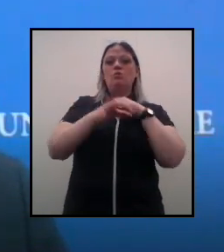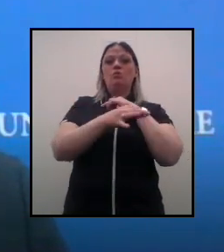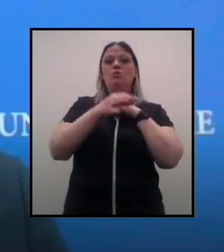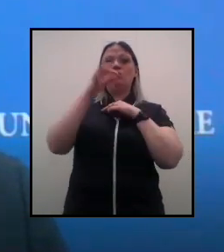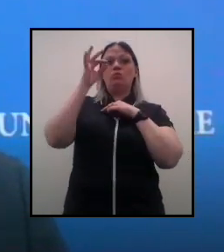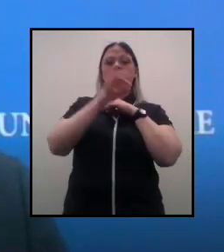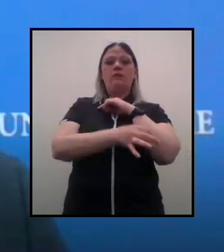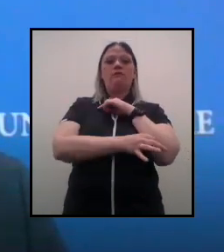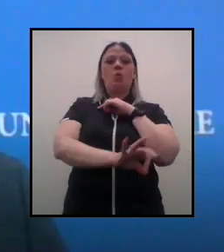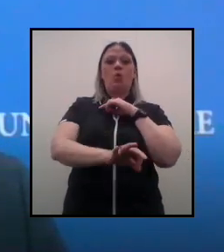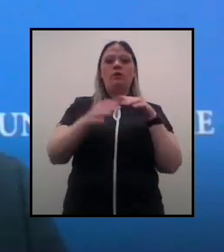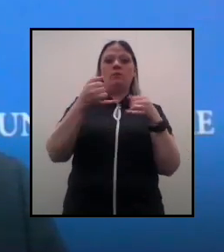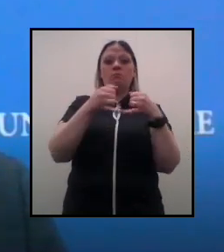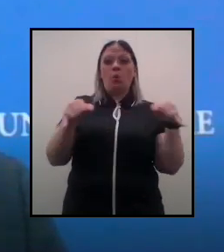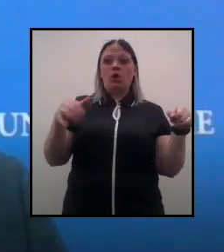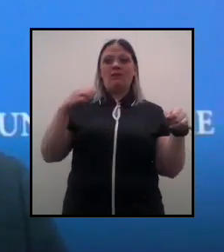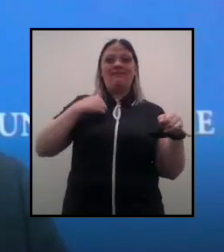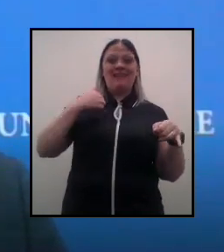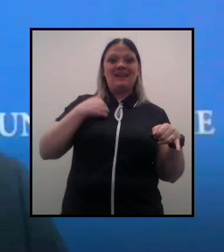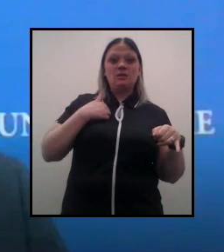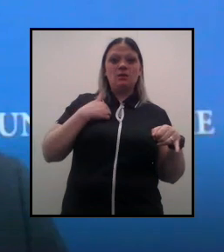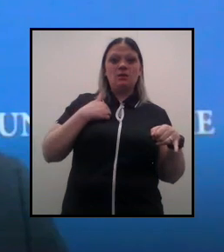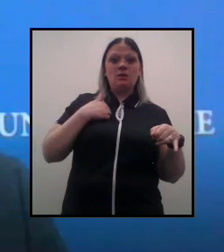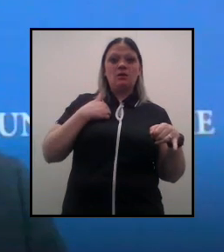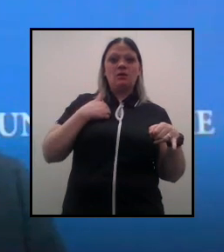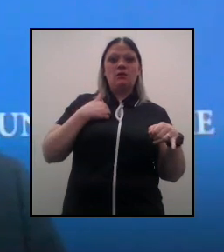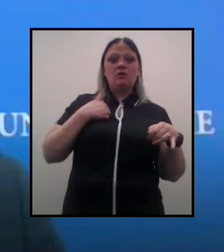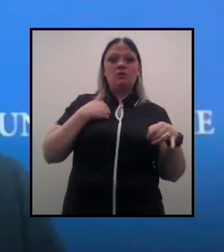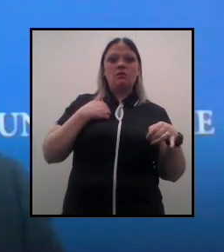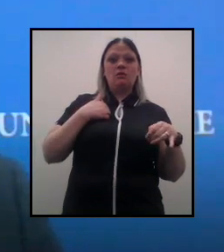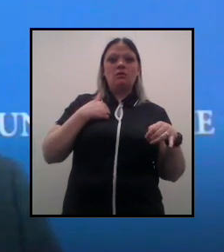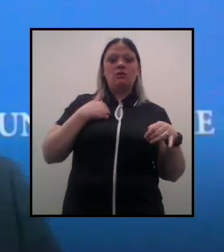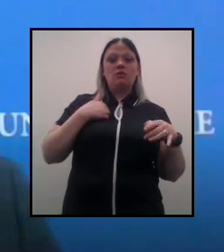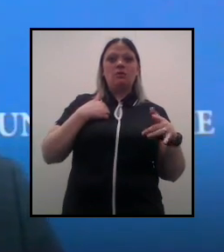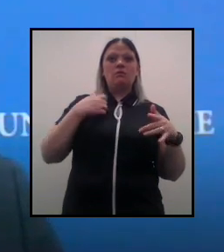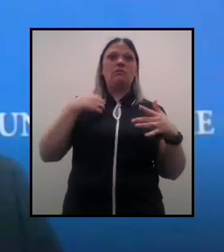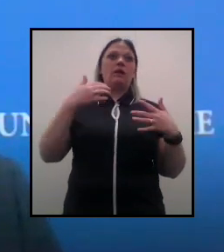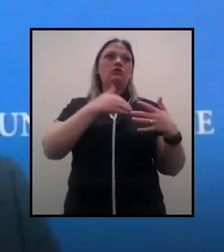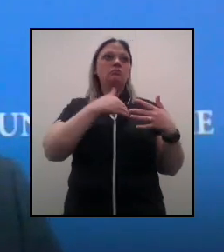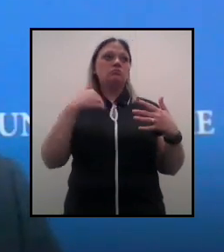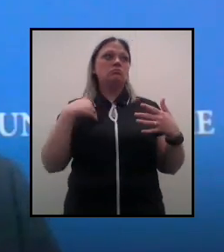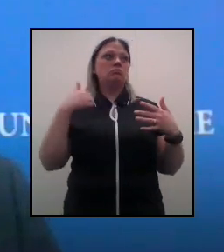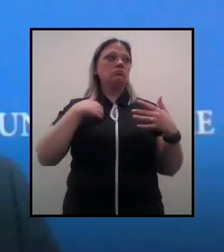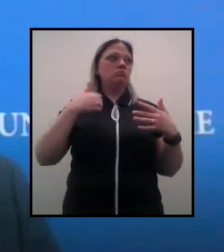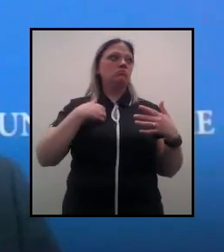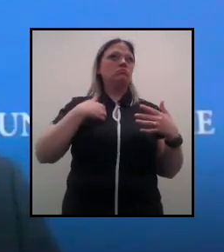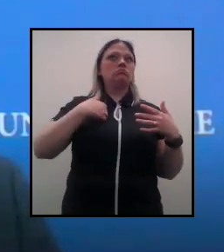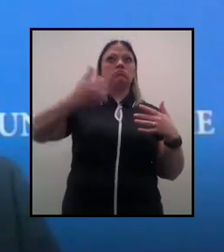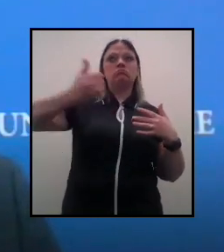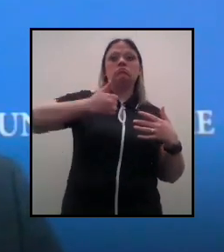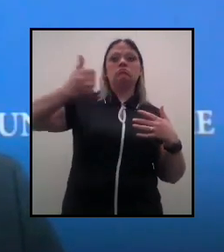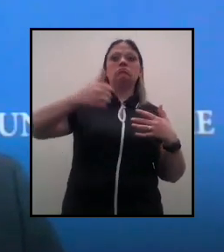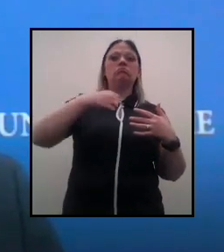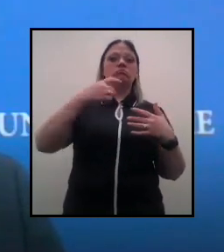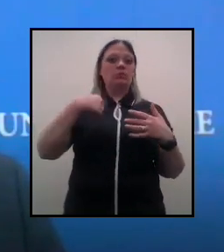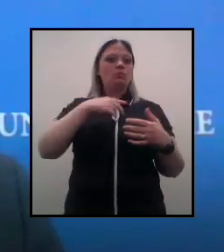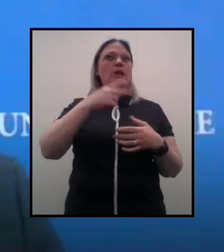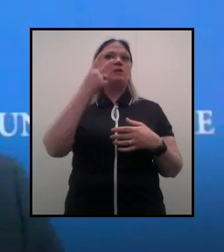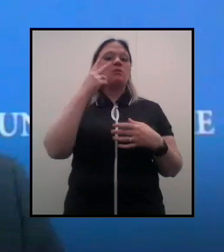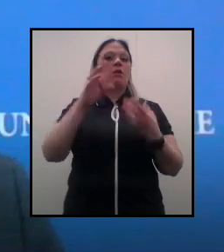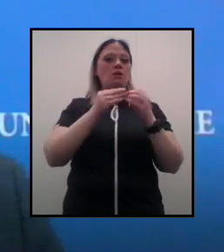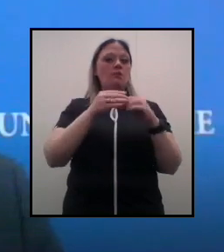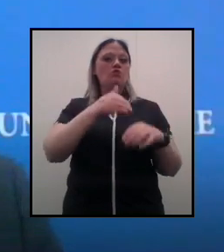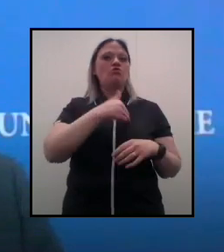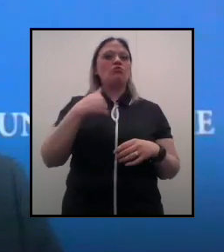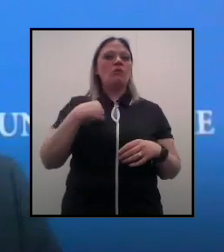Canada, including travel between the U.S. and Toronto of a lot of folks, and we're seeing some numbers in Toronto that